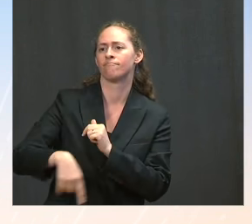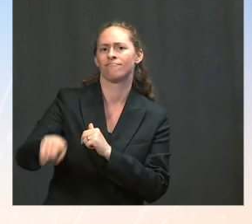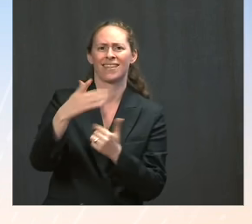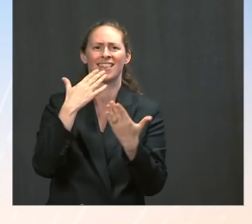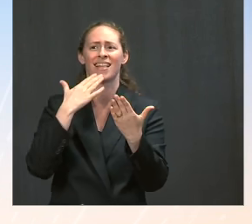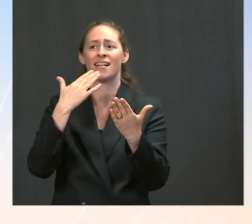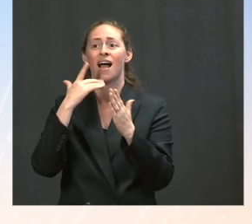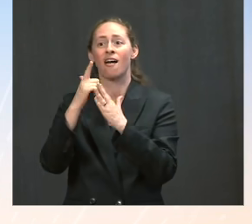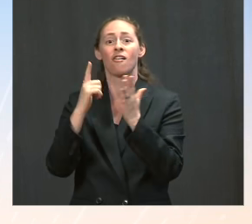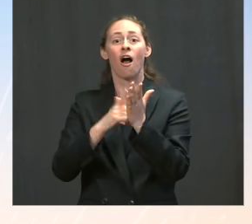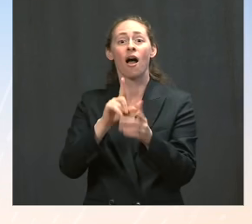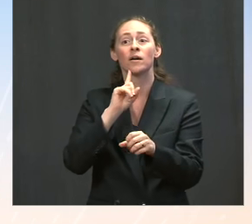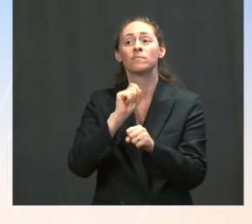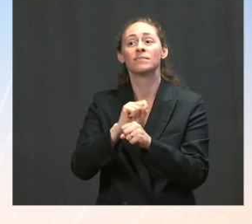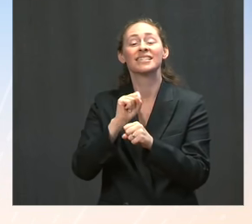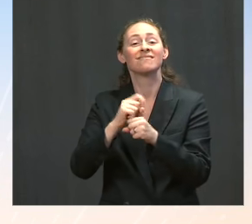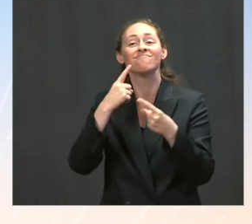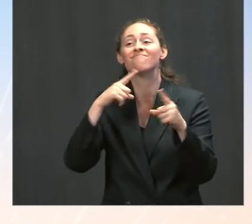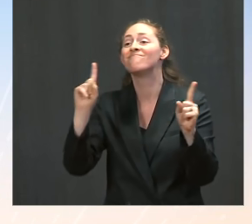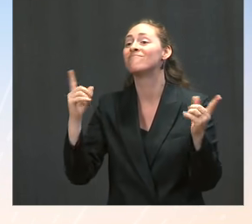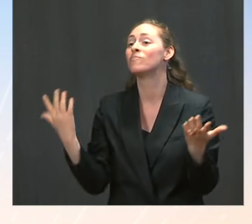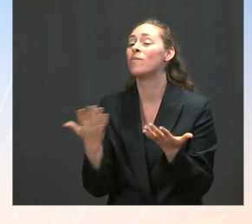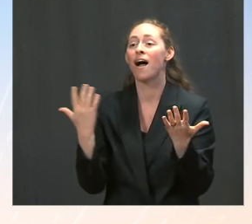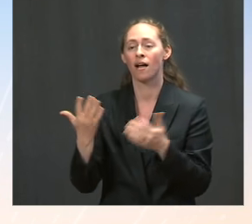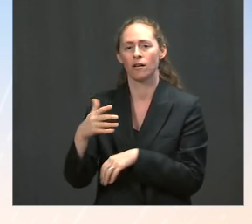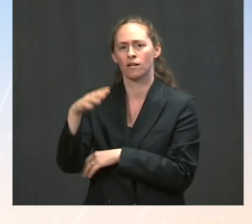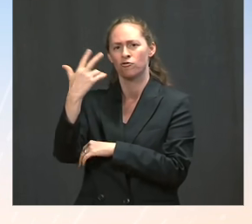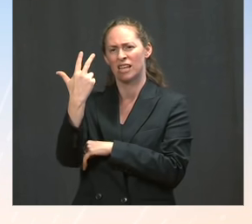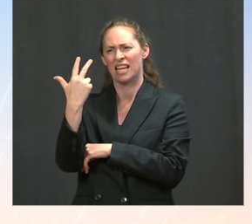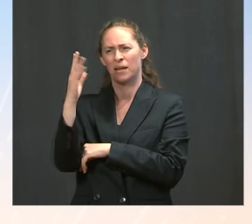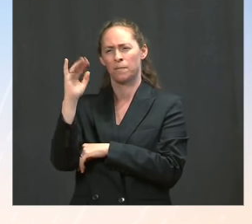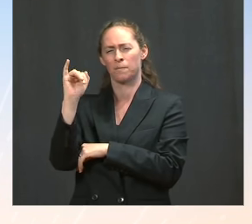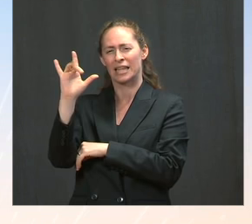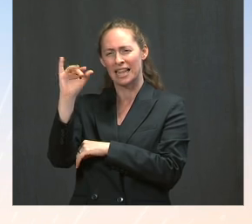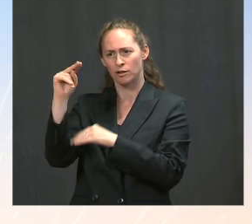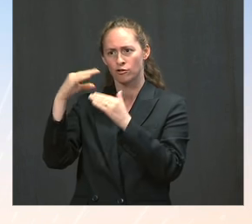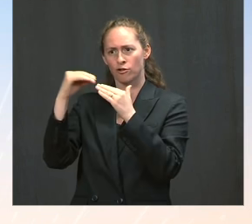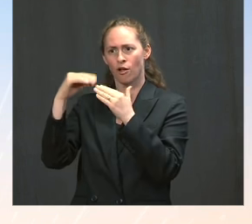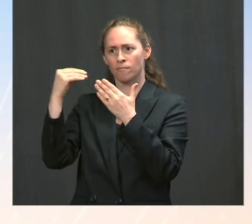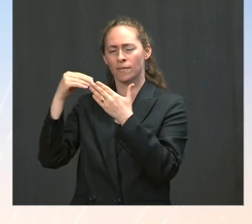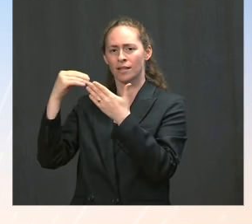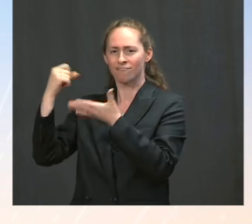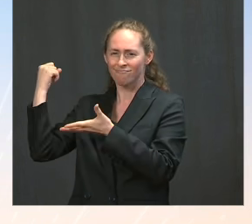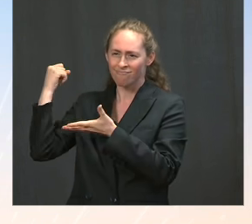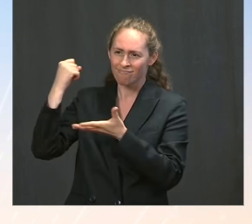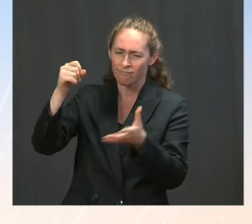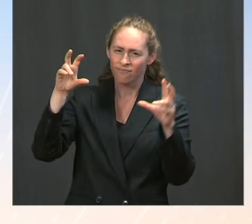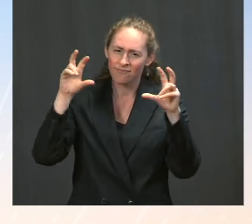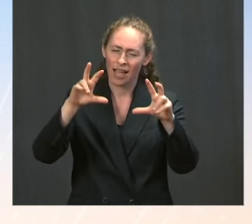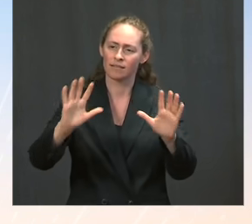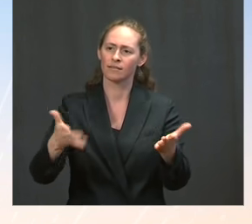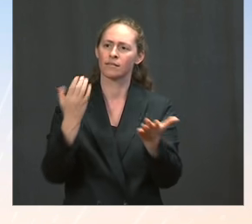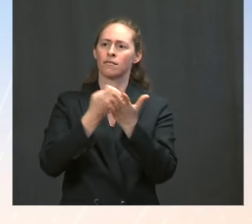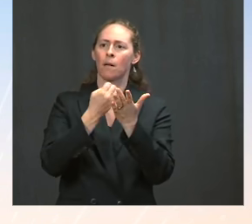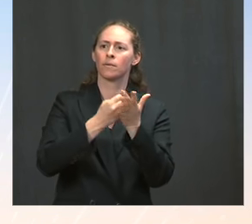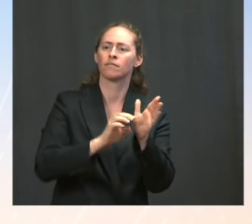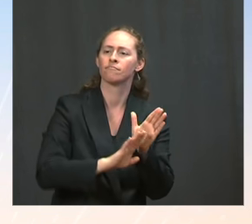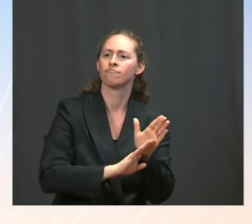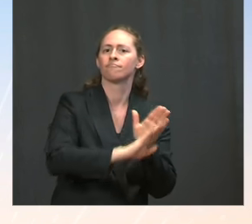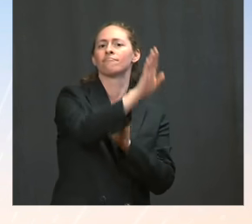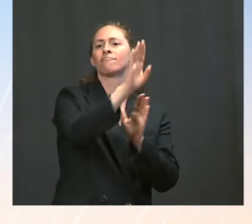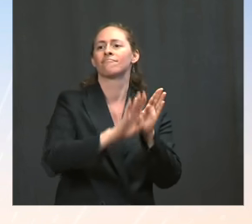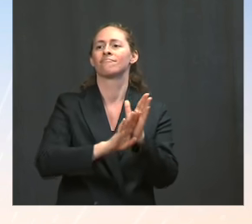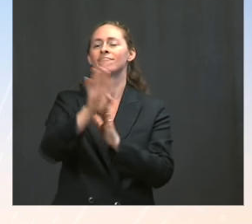transformative $3 billion economic development initiative that will be running out of the Department of Commerce. I'm even